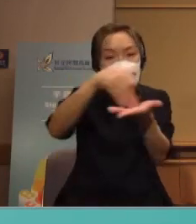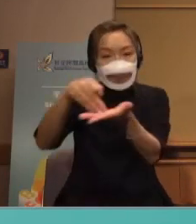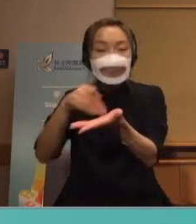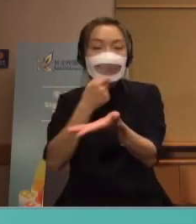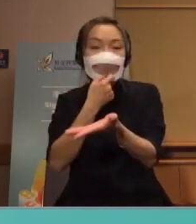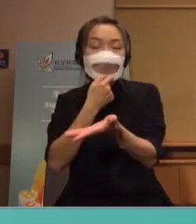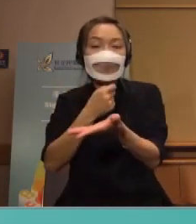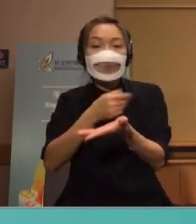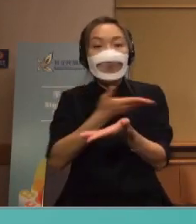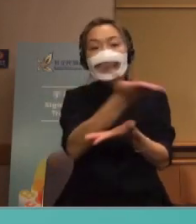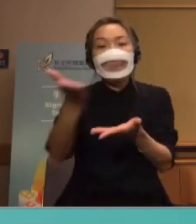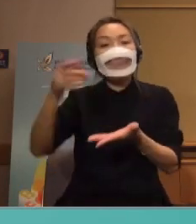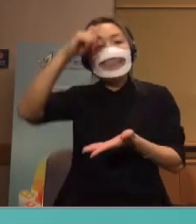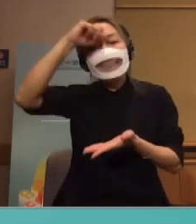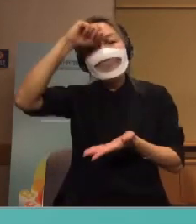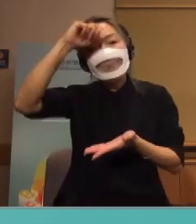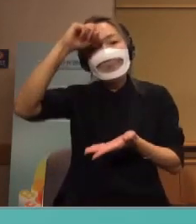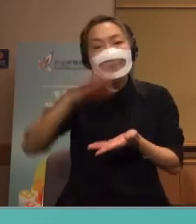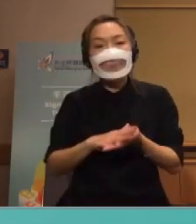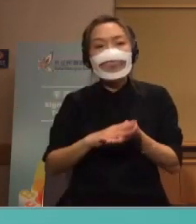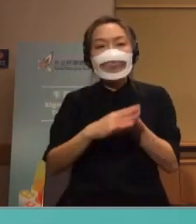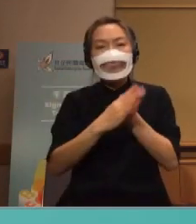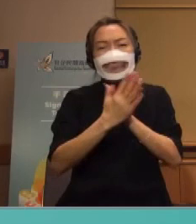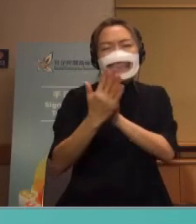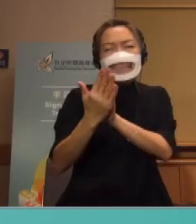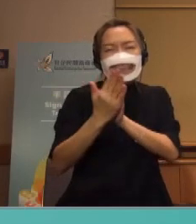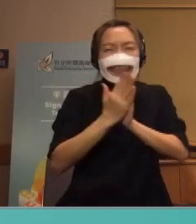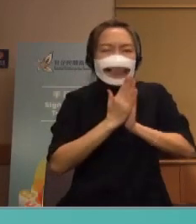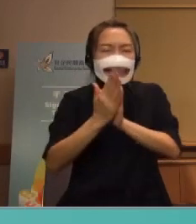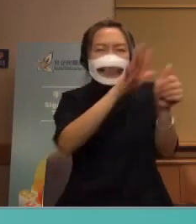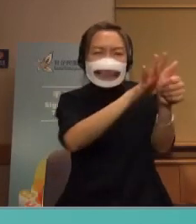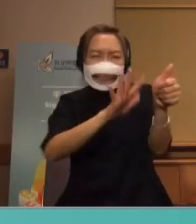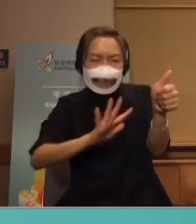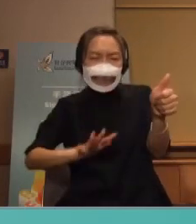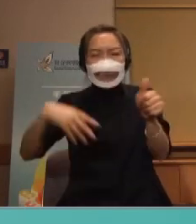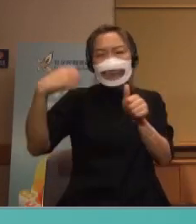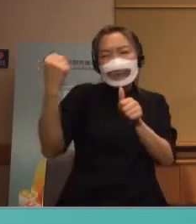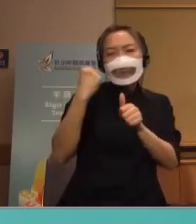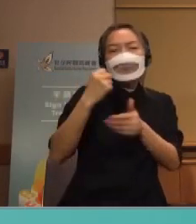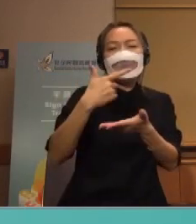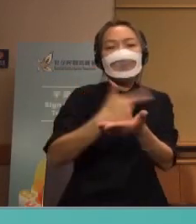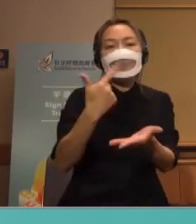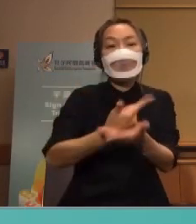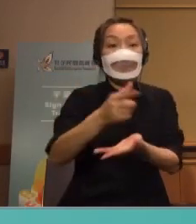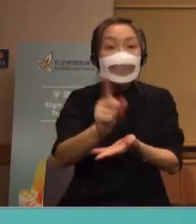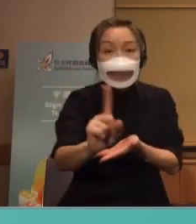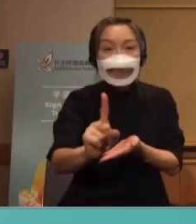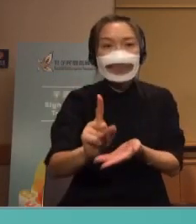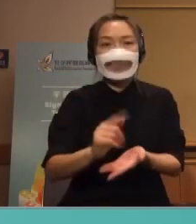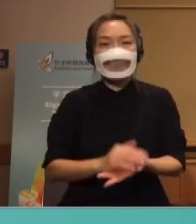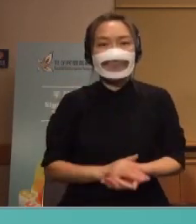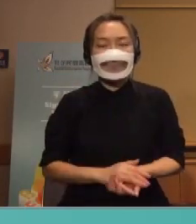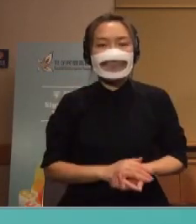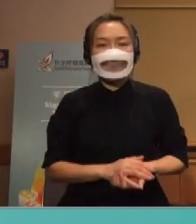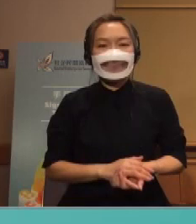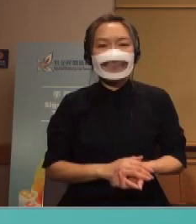What I love about impact and the community here is essentially the sense of belonging, the community, and the values, and how we can empower each other